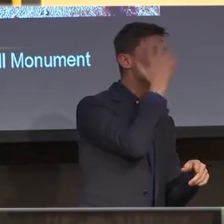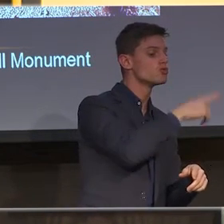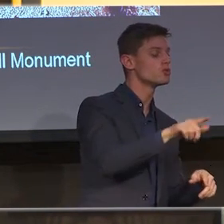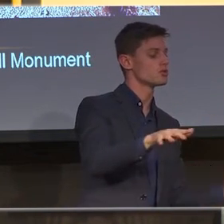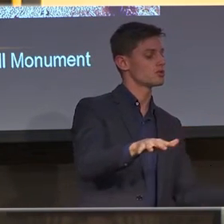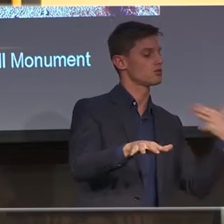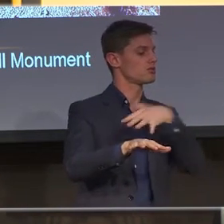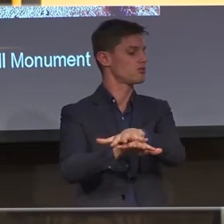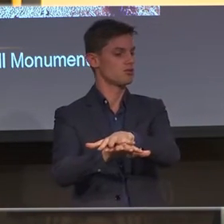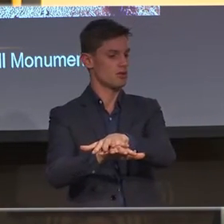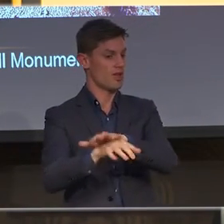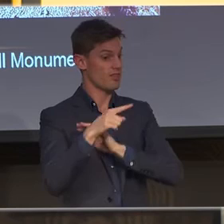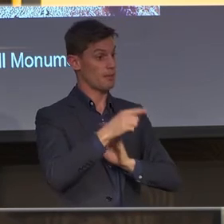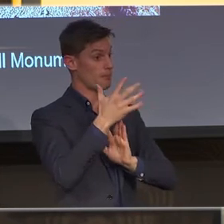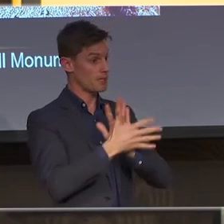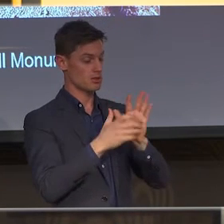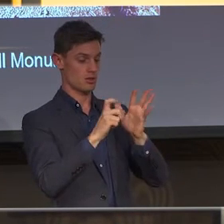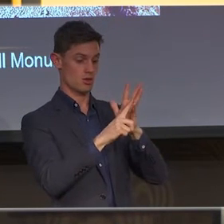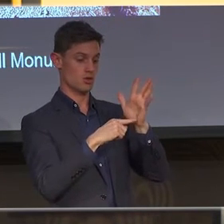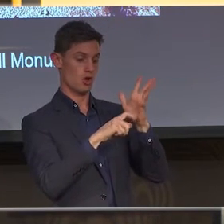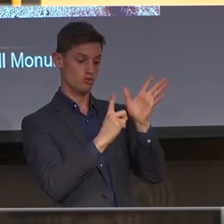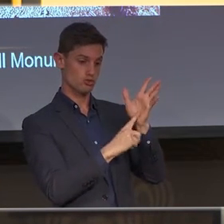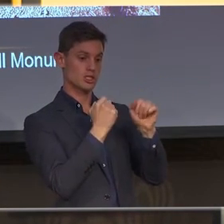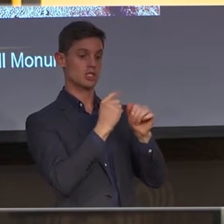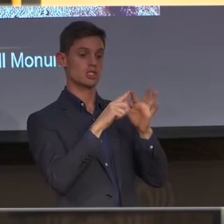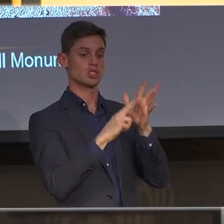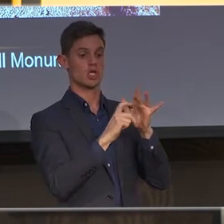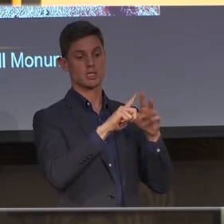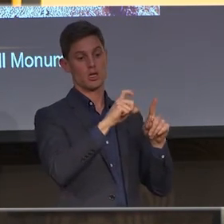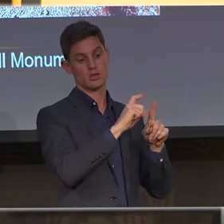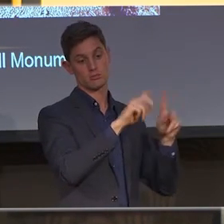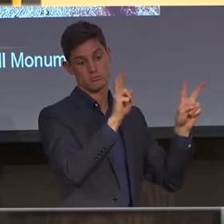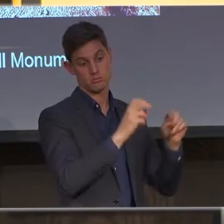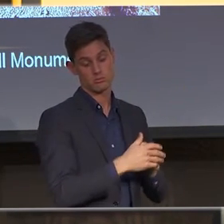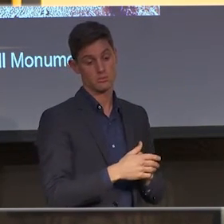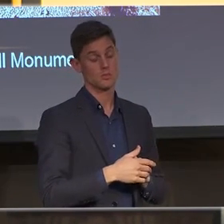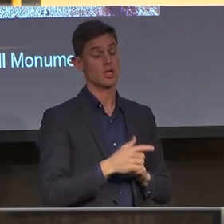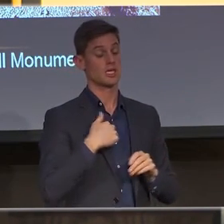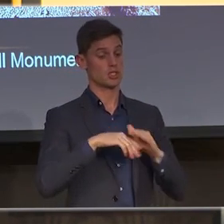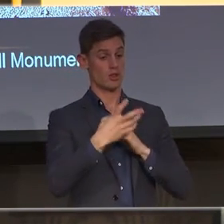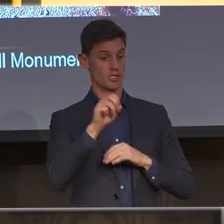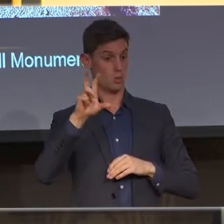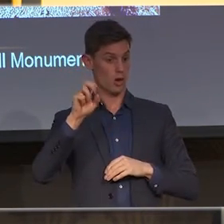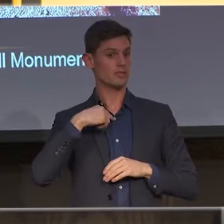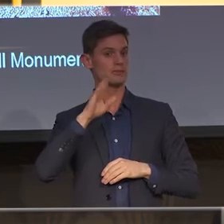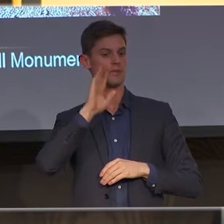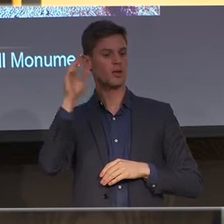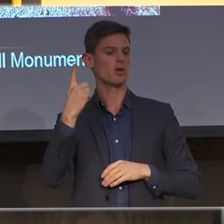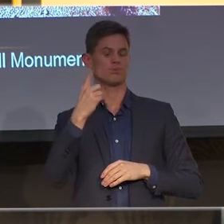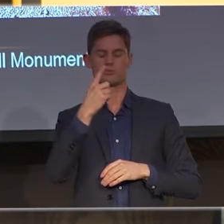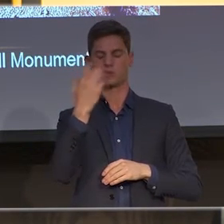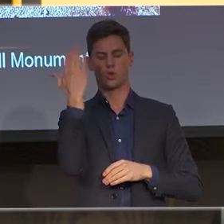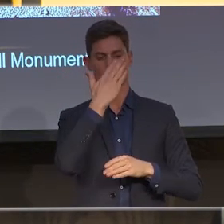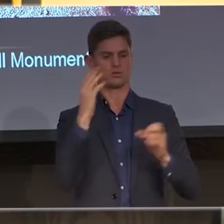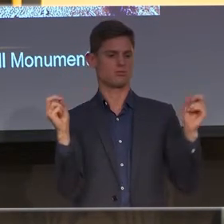to cultural genocide." On June 29 of 2012, I was a guest speaker at Sydney Girls High School, where they were